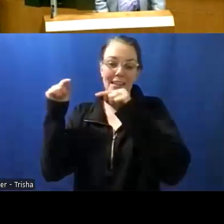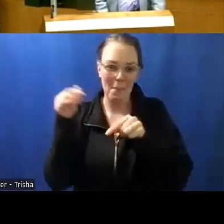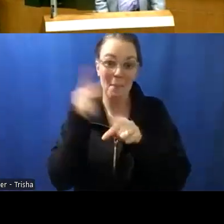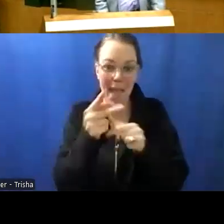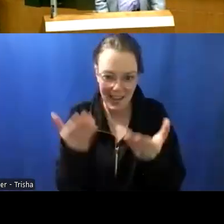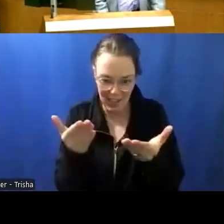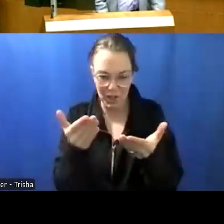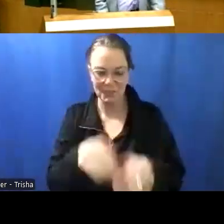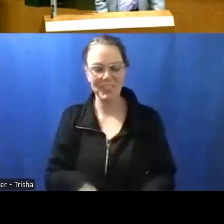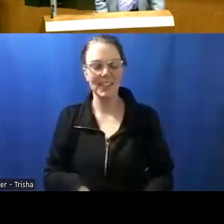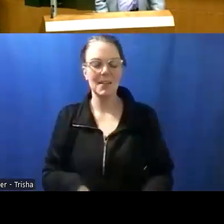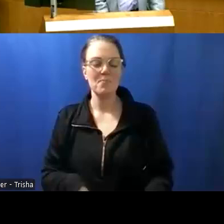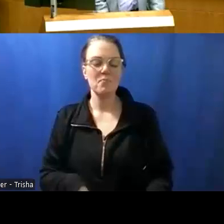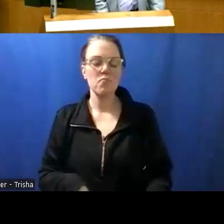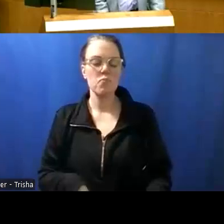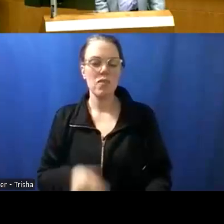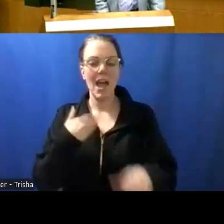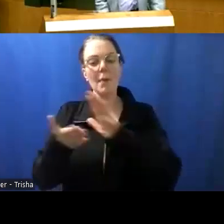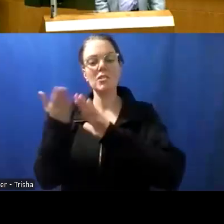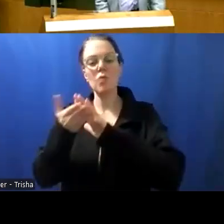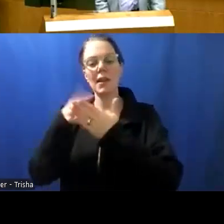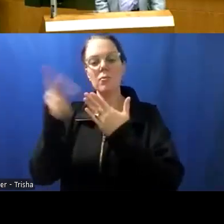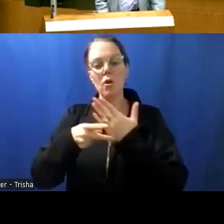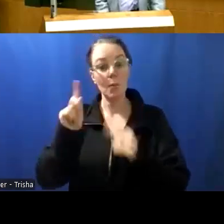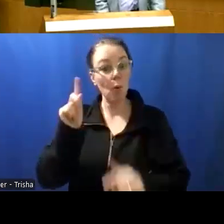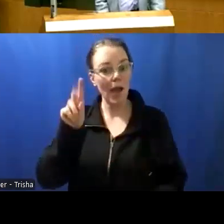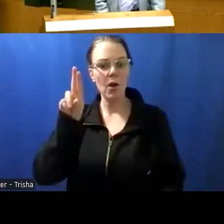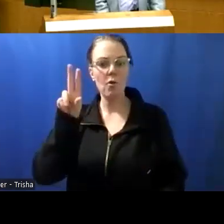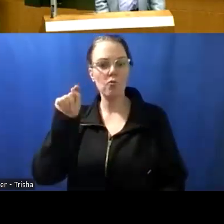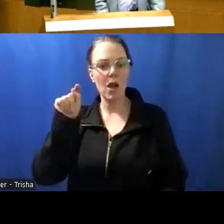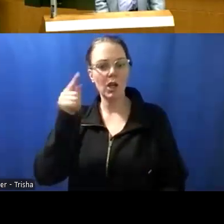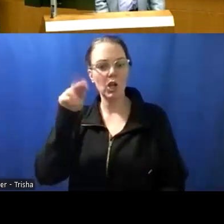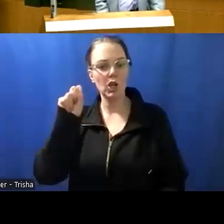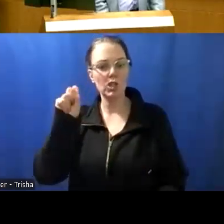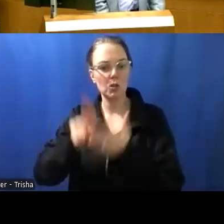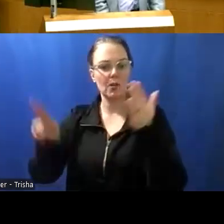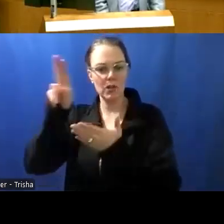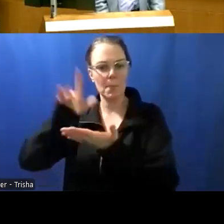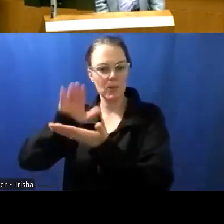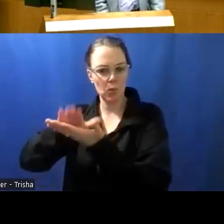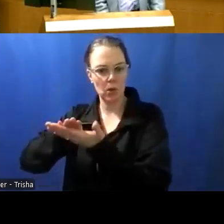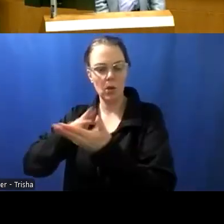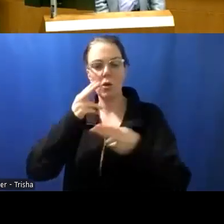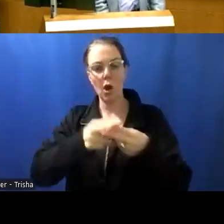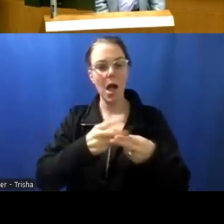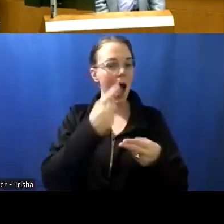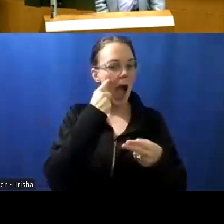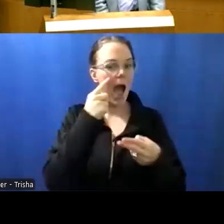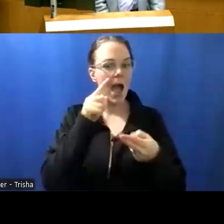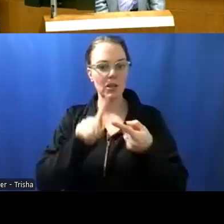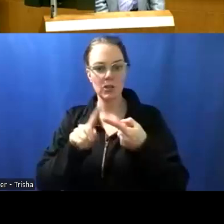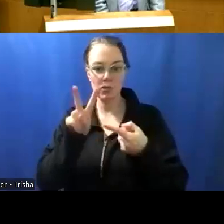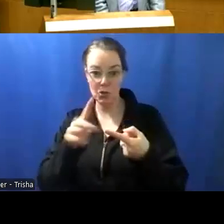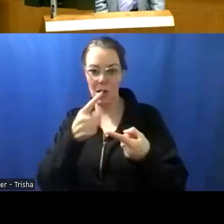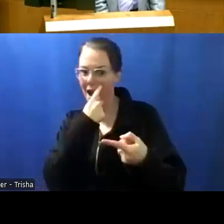I was running a program at Rutgers University through the medical school there that was called the Eye to Eye program. I hated the name.